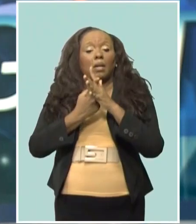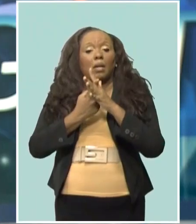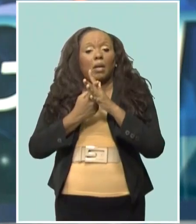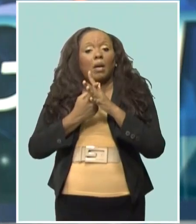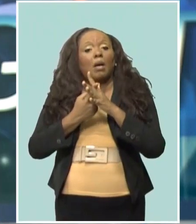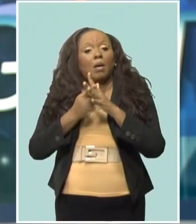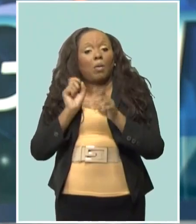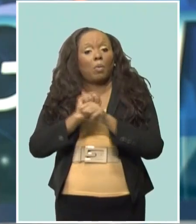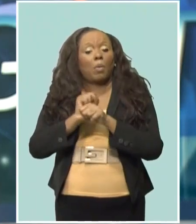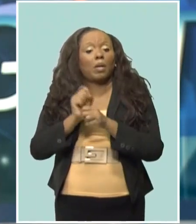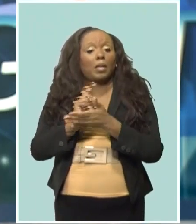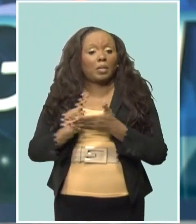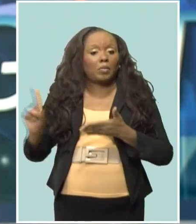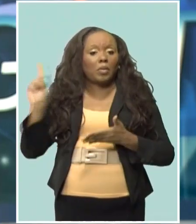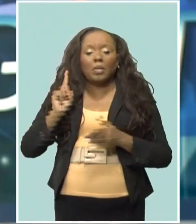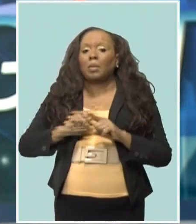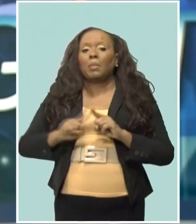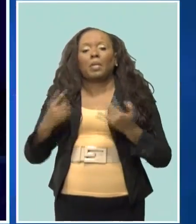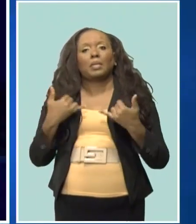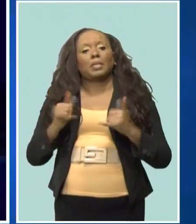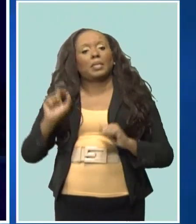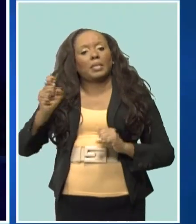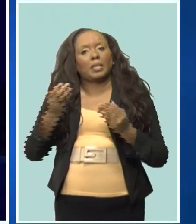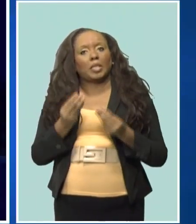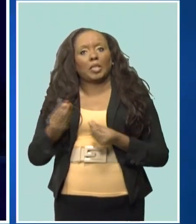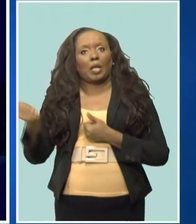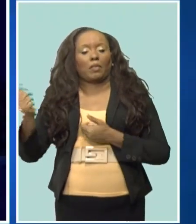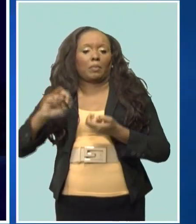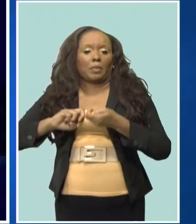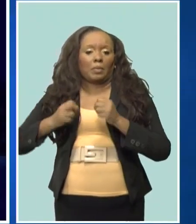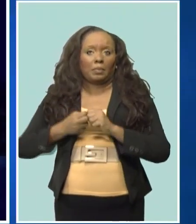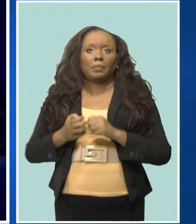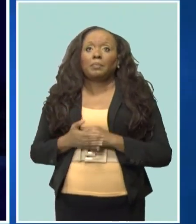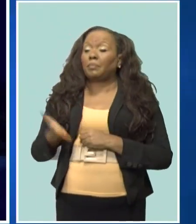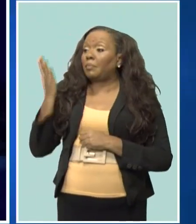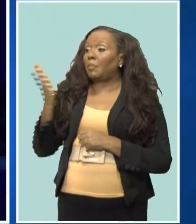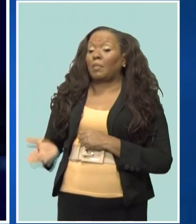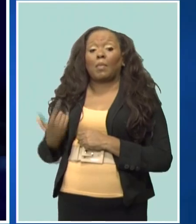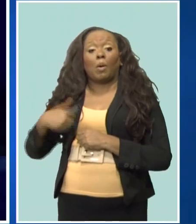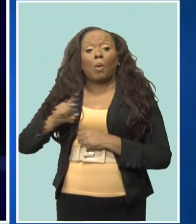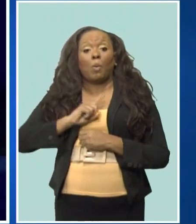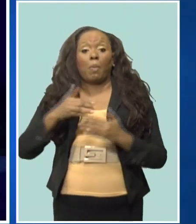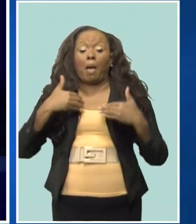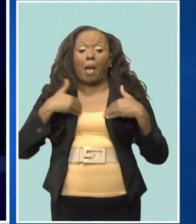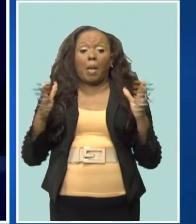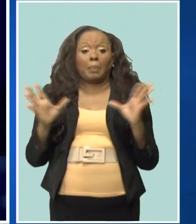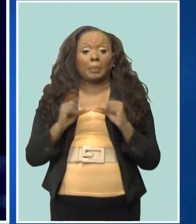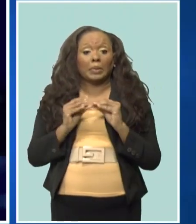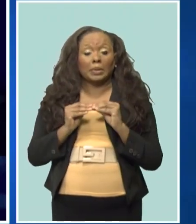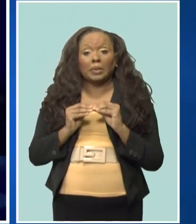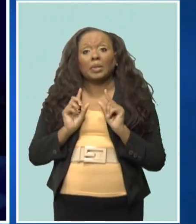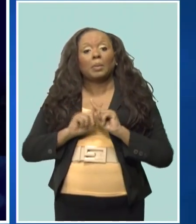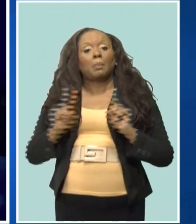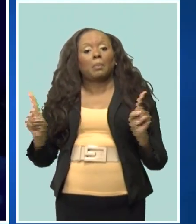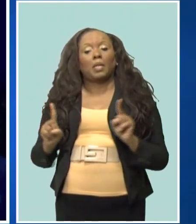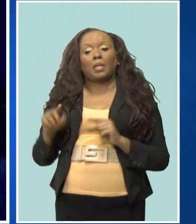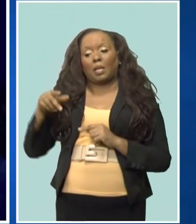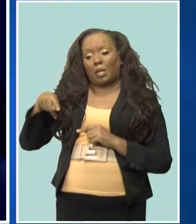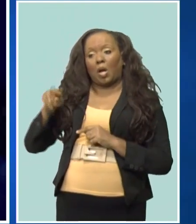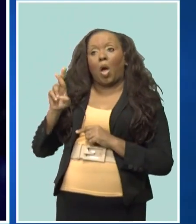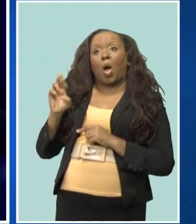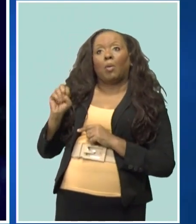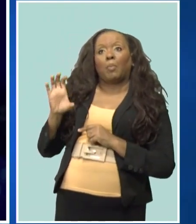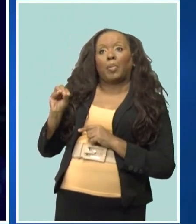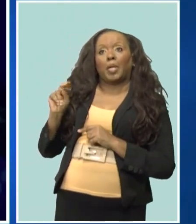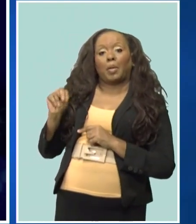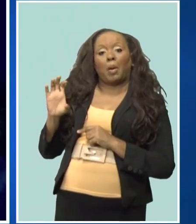are still unresolved. Arising from those meetings is a commitment from the company to compensate staff for